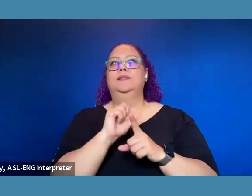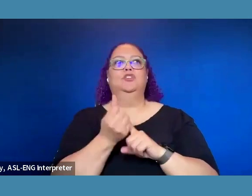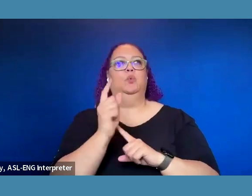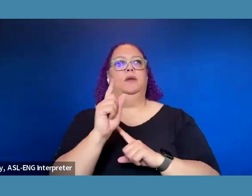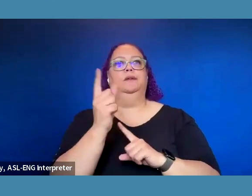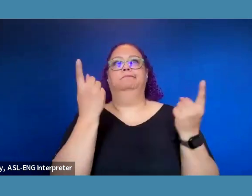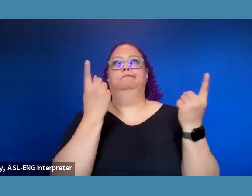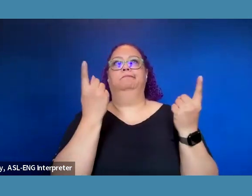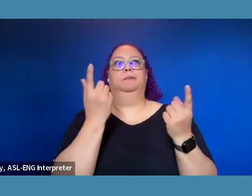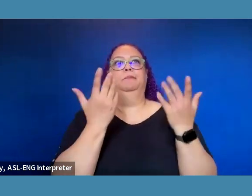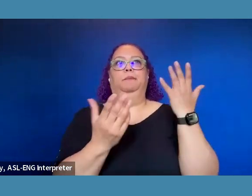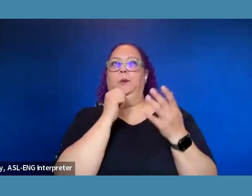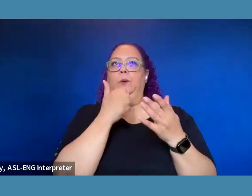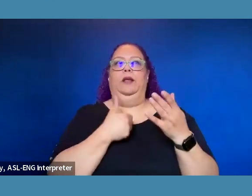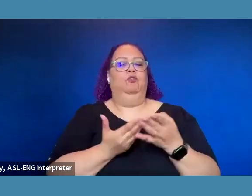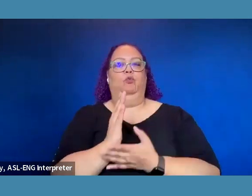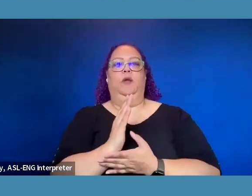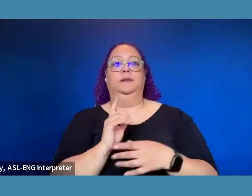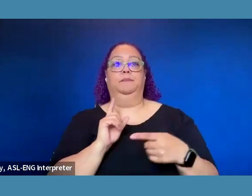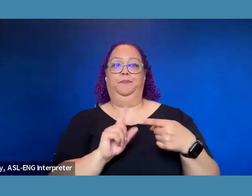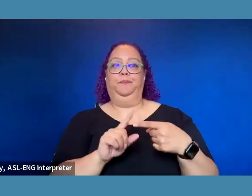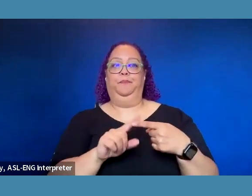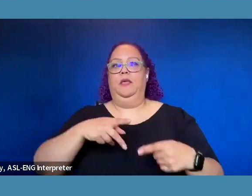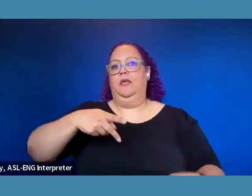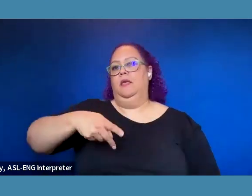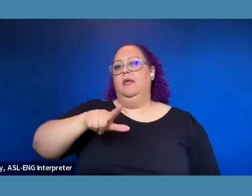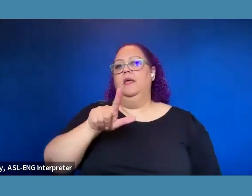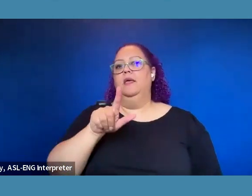plenary guardianship. So in a plenary guardianship,